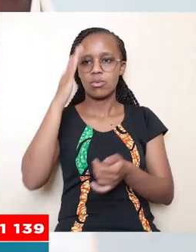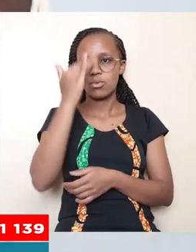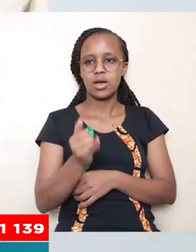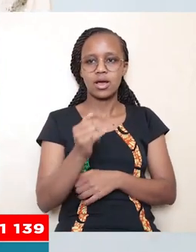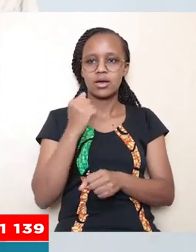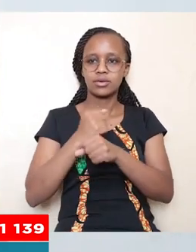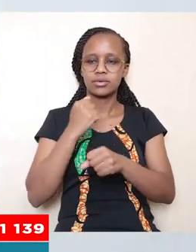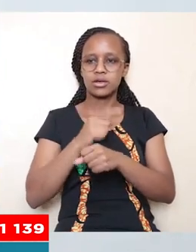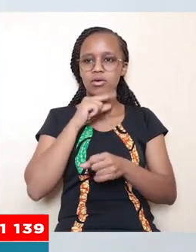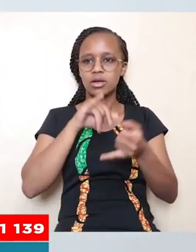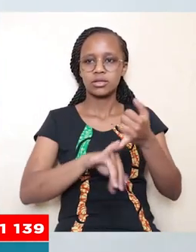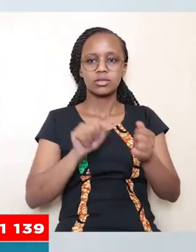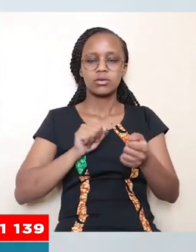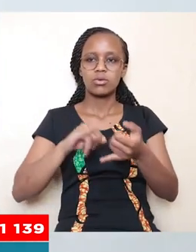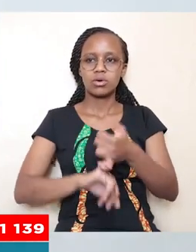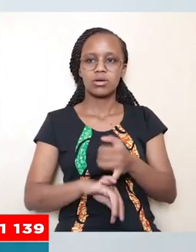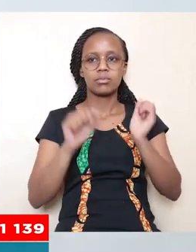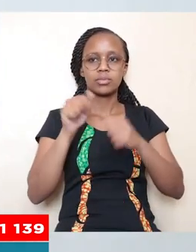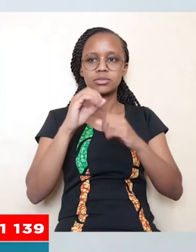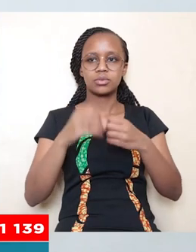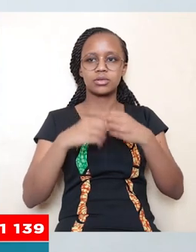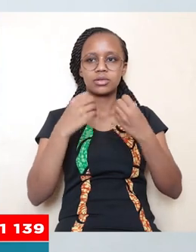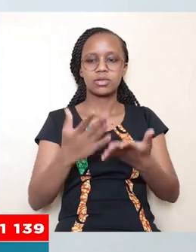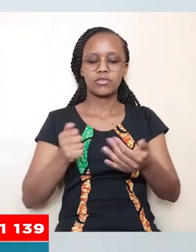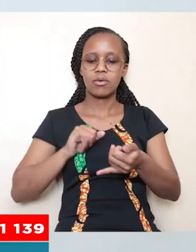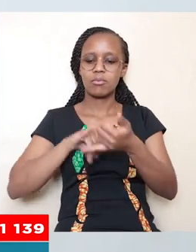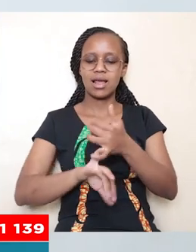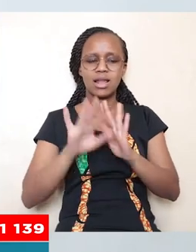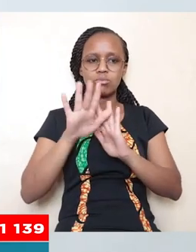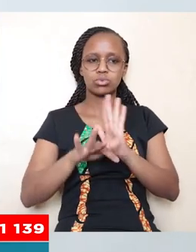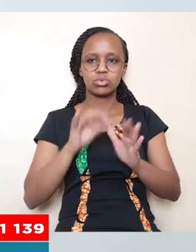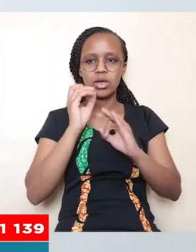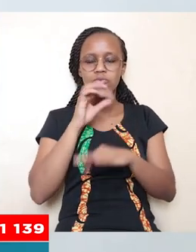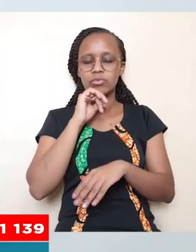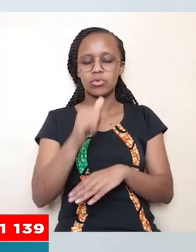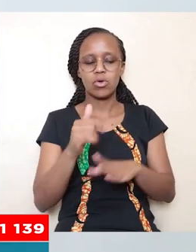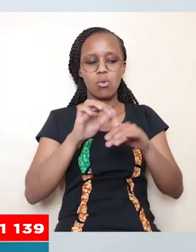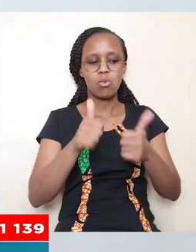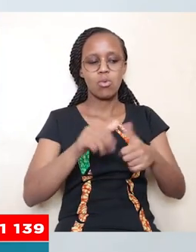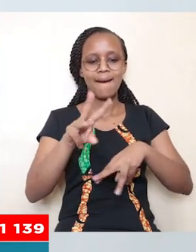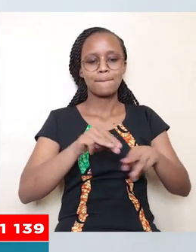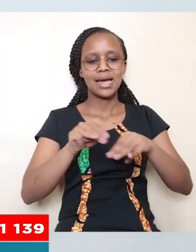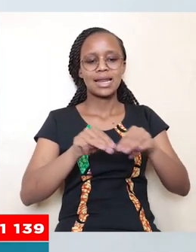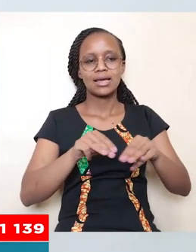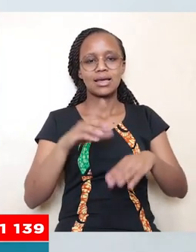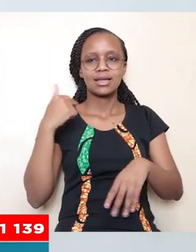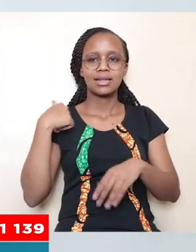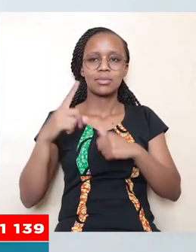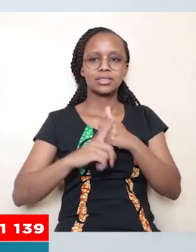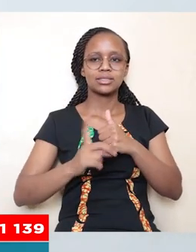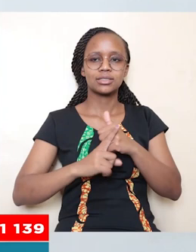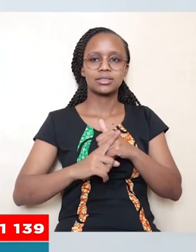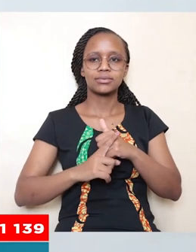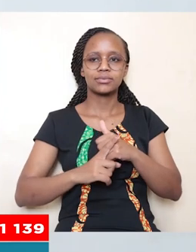the struggle of a husband or a wife can bring their marriage down if not well managed. P number 6